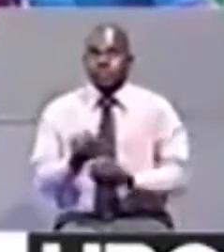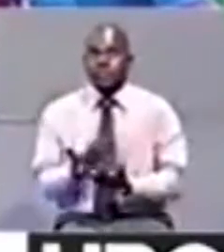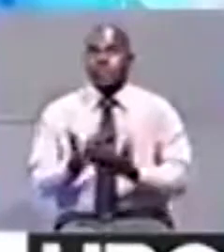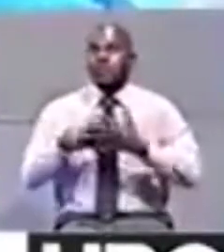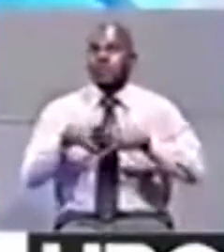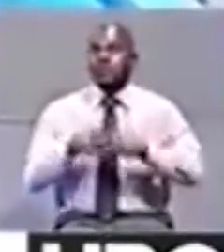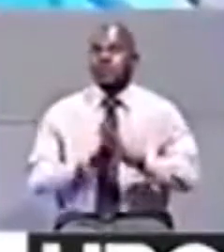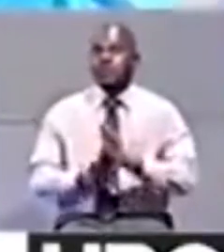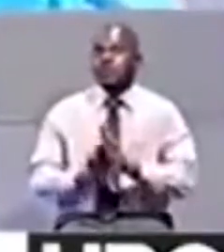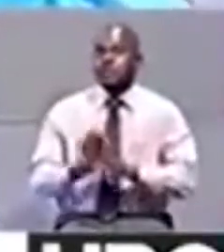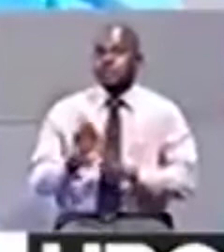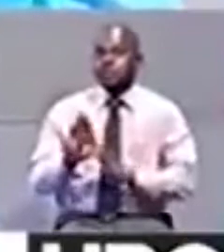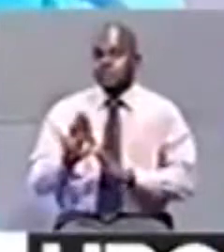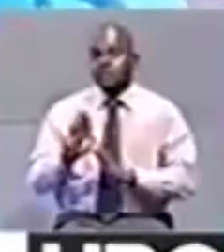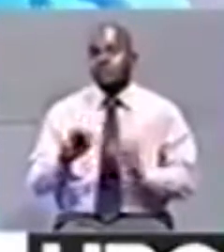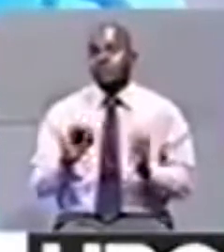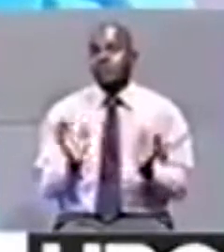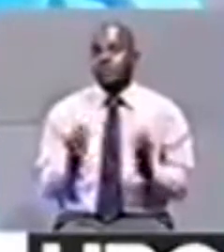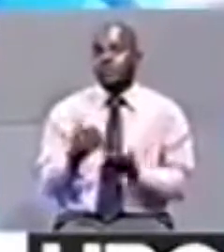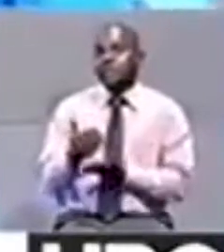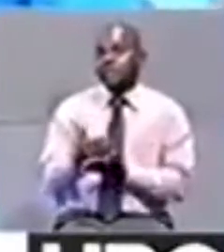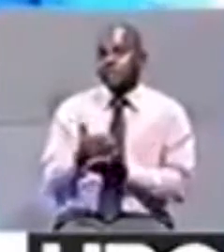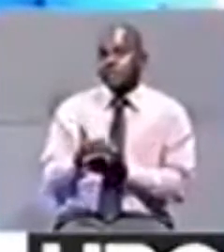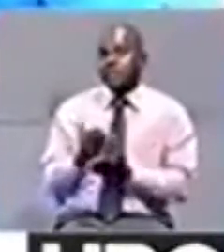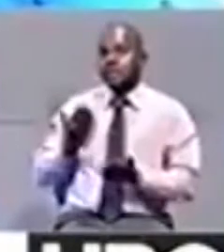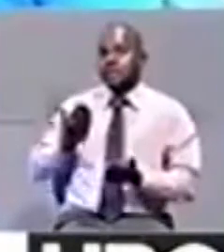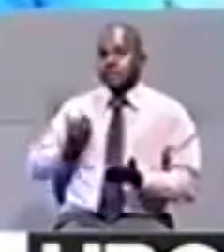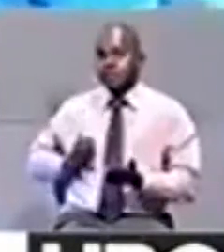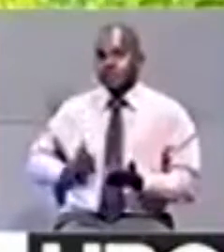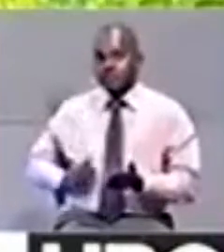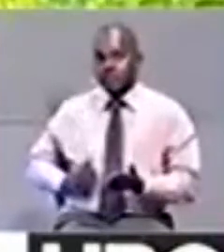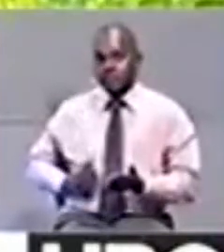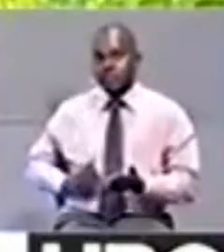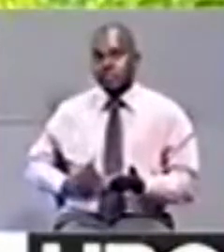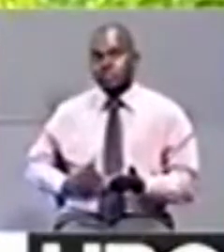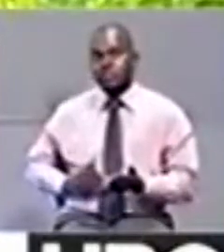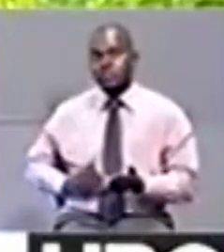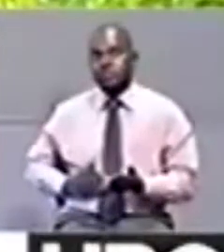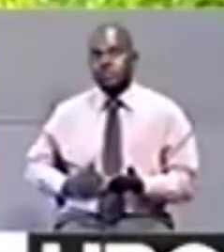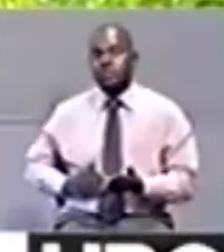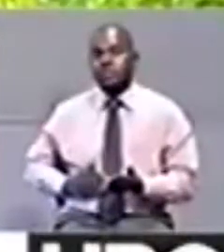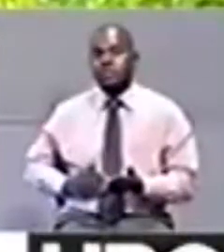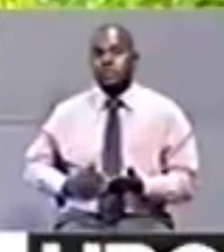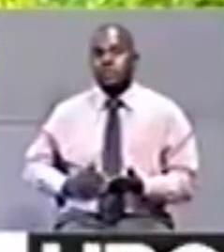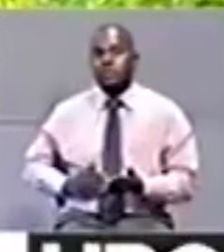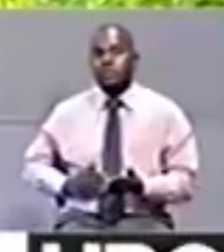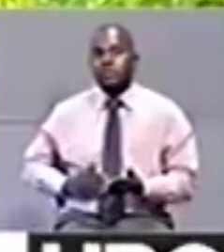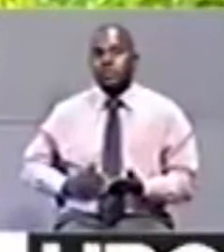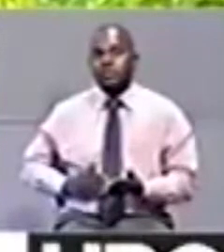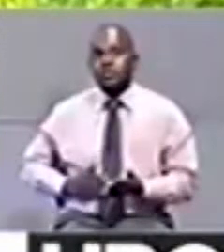new village banking to boost saving culture and offer loans to the communities. Advocate for cooperatives in